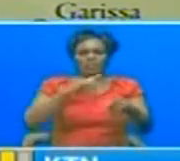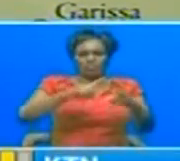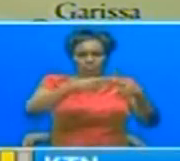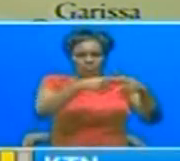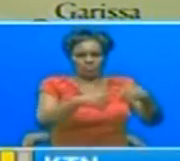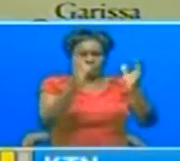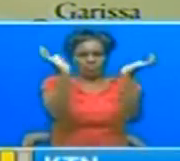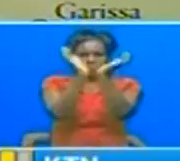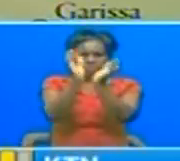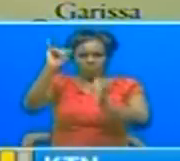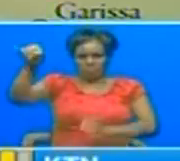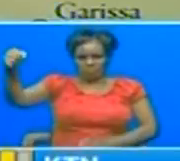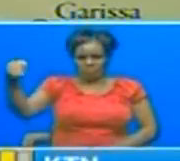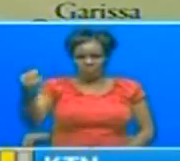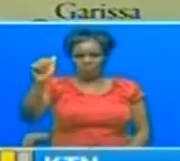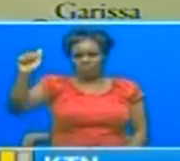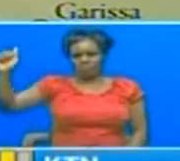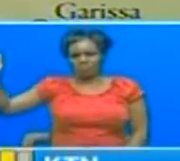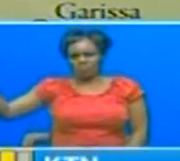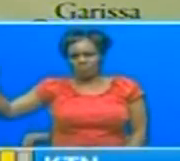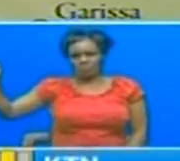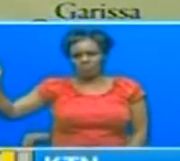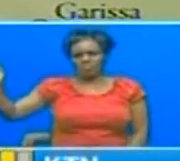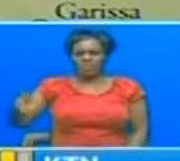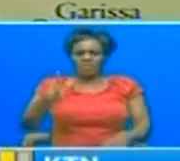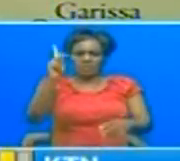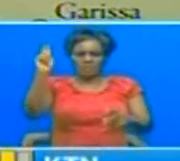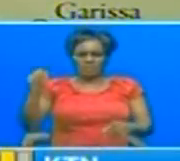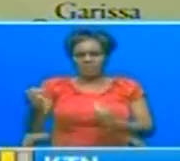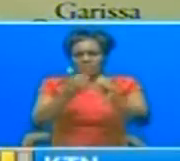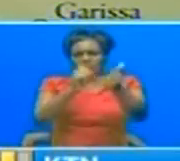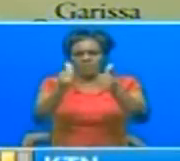Hassan Juma, KTN Sports.